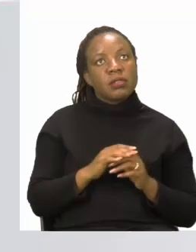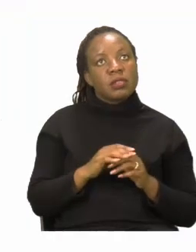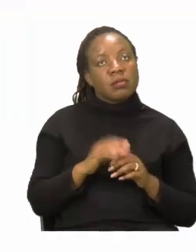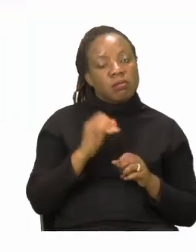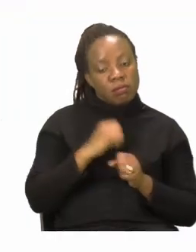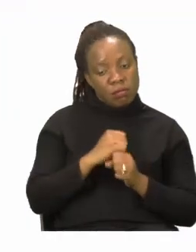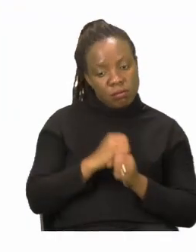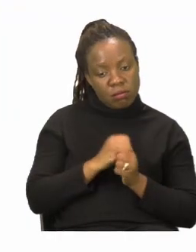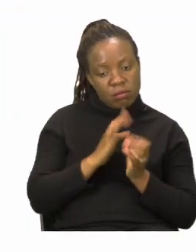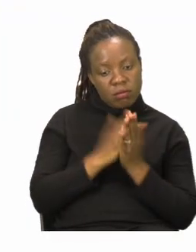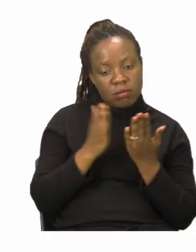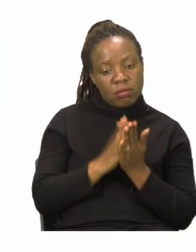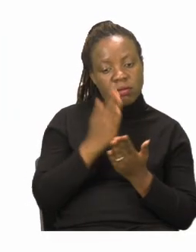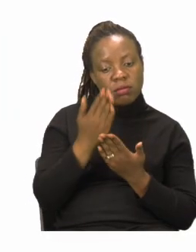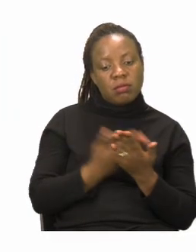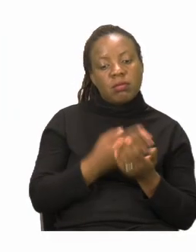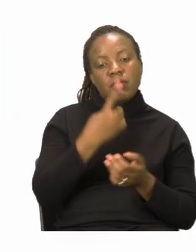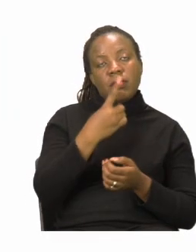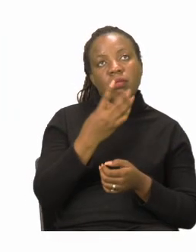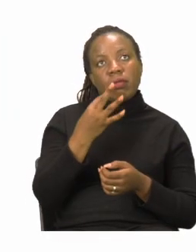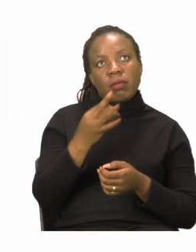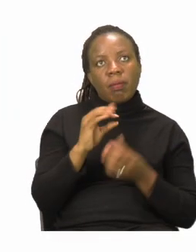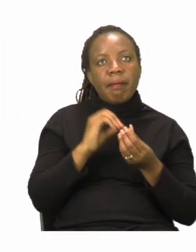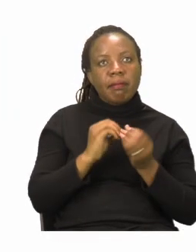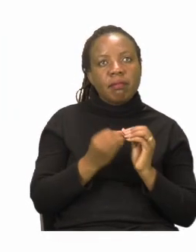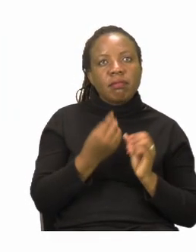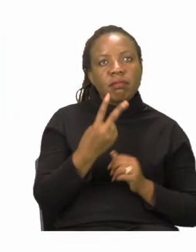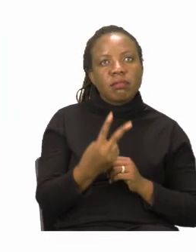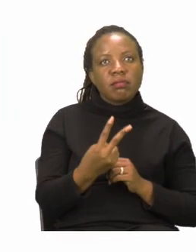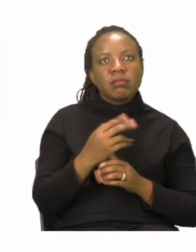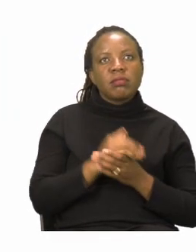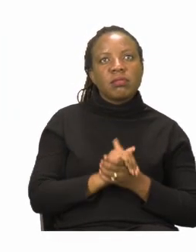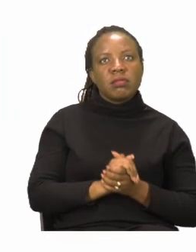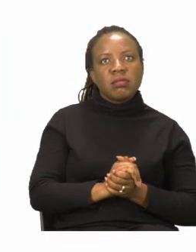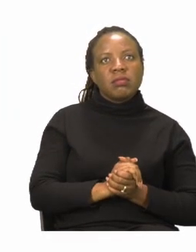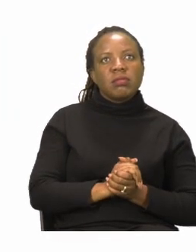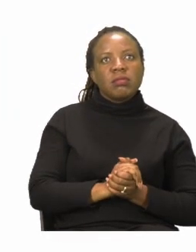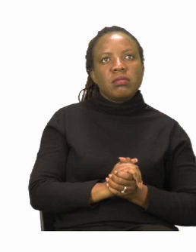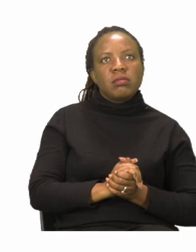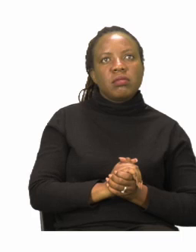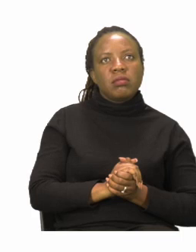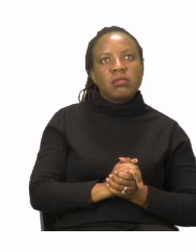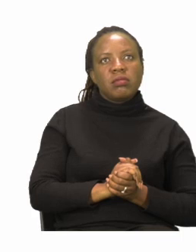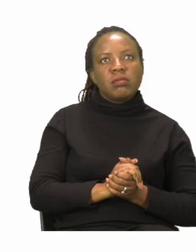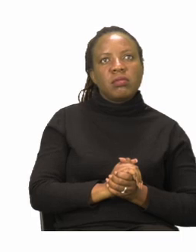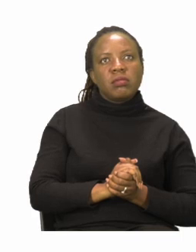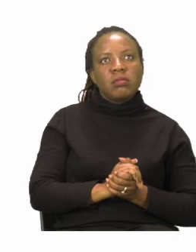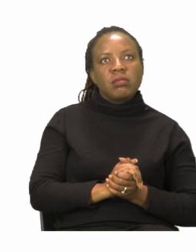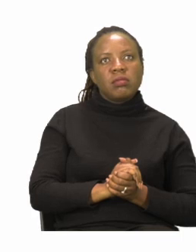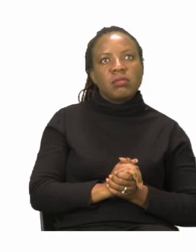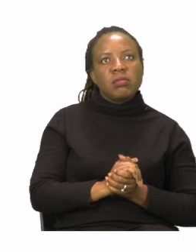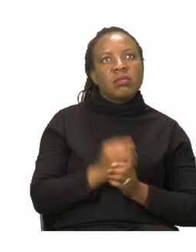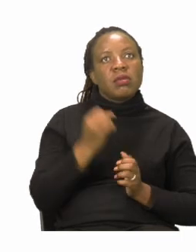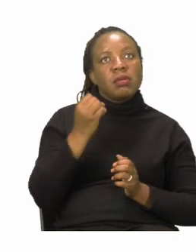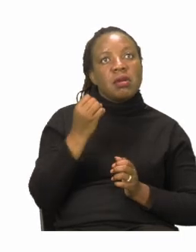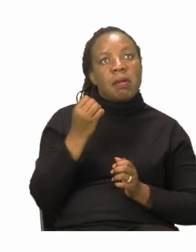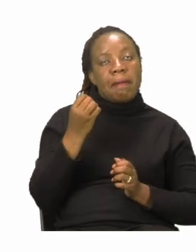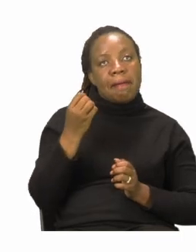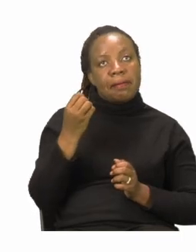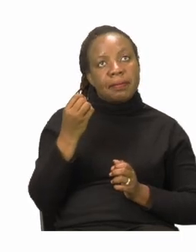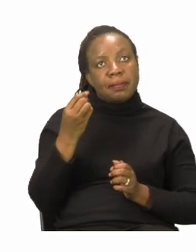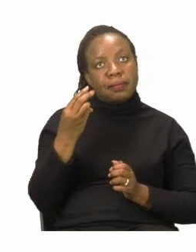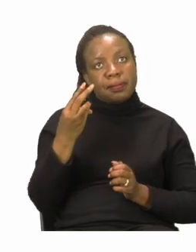look at number 2. Number 2 says we have to